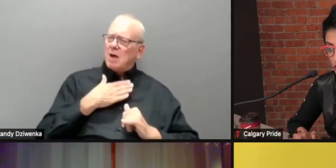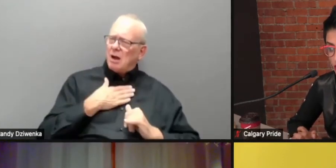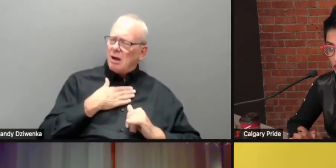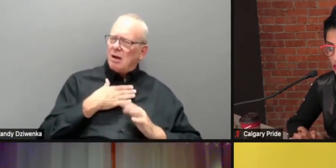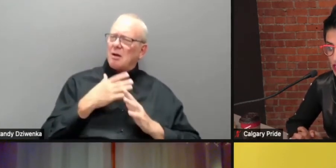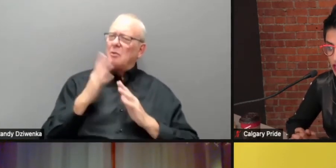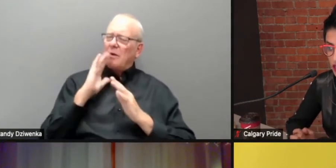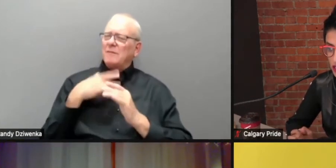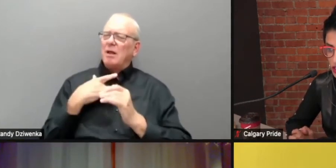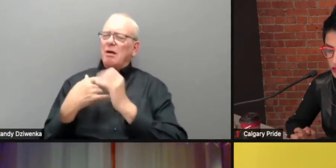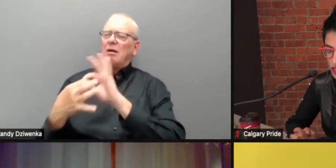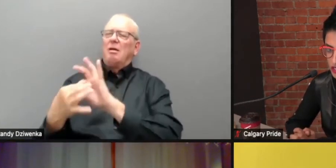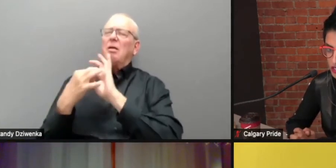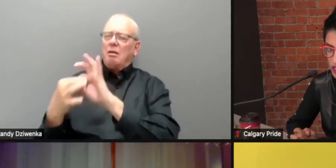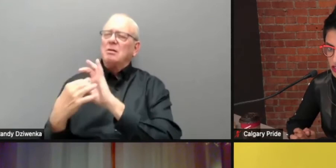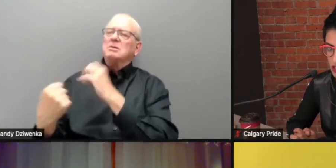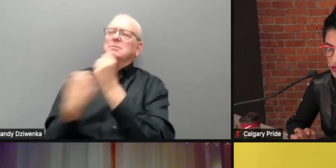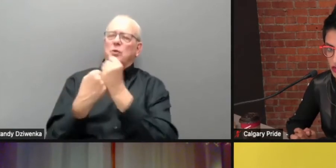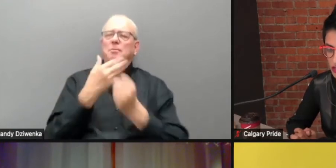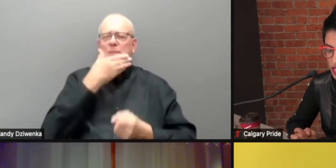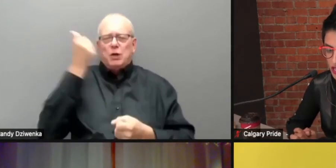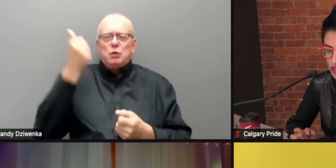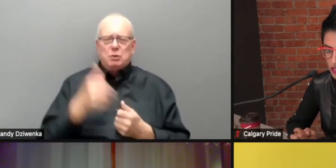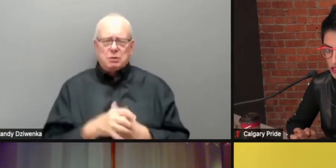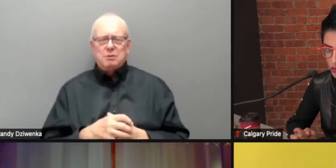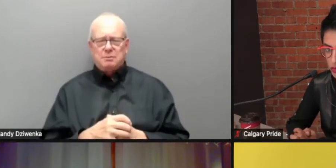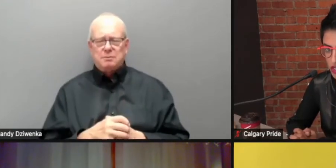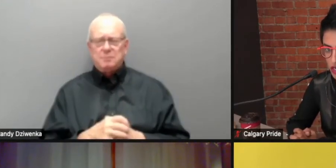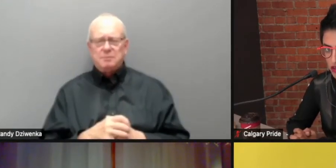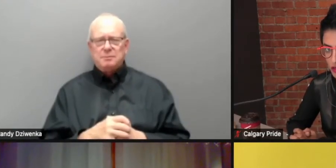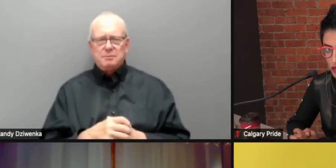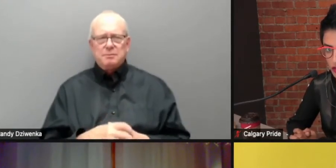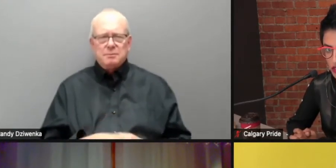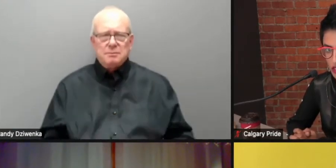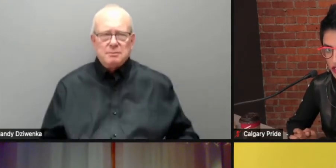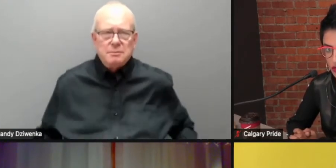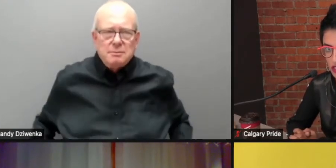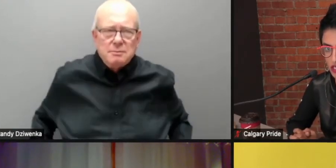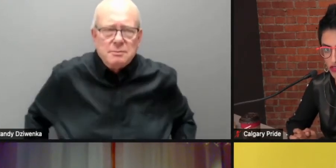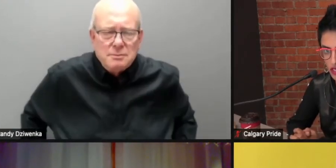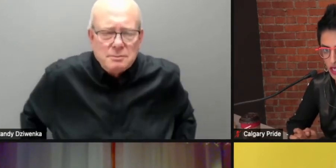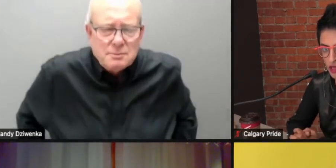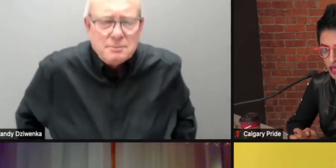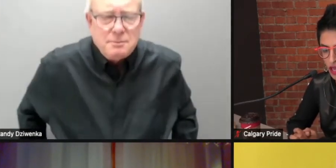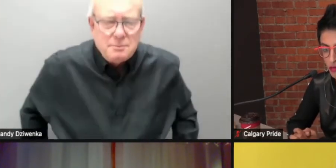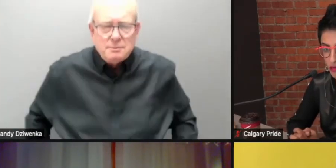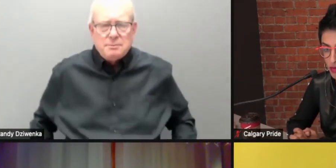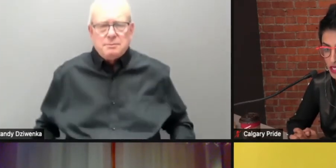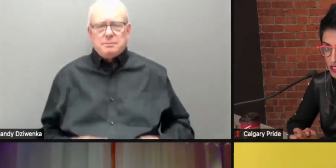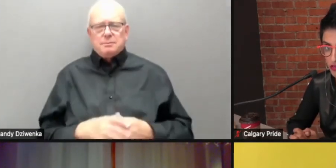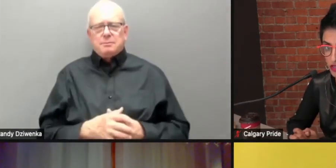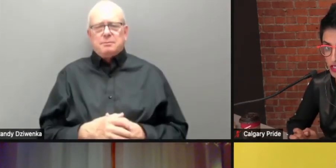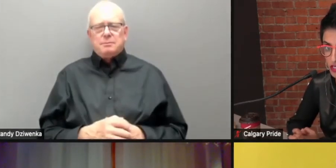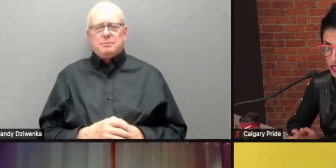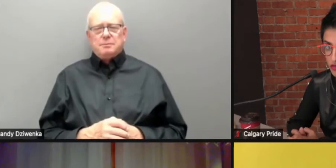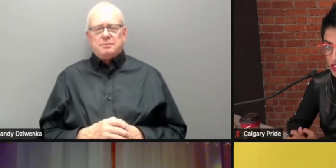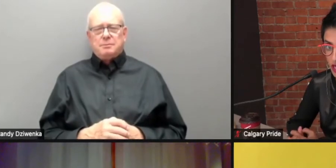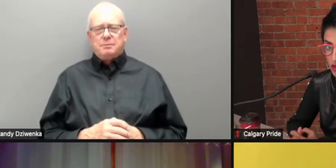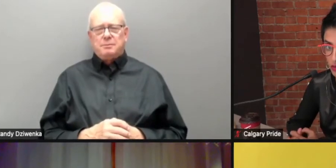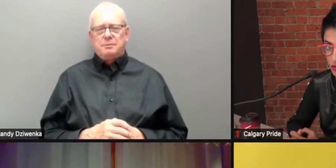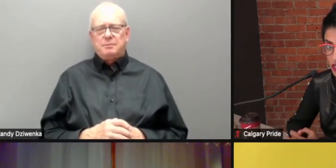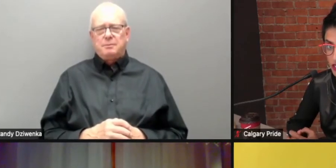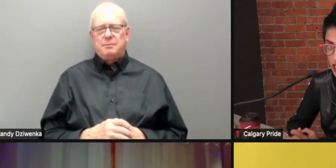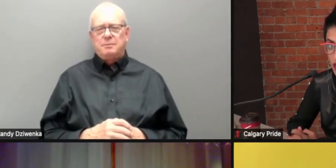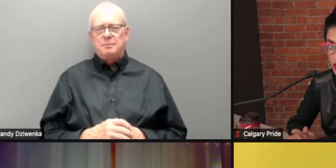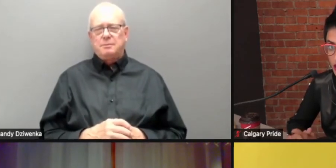That's really powerful. That allyship is having support and having people beside you can definitely help make a difference. Yes. And definitely